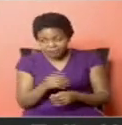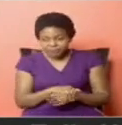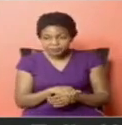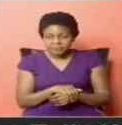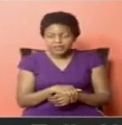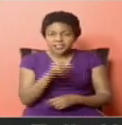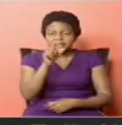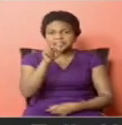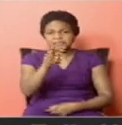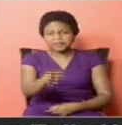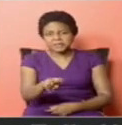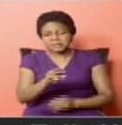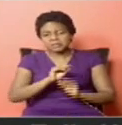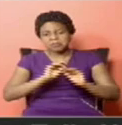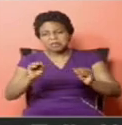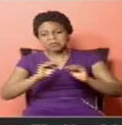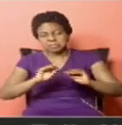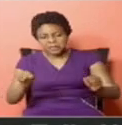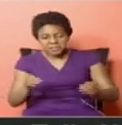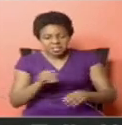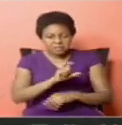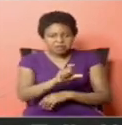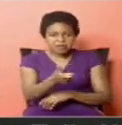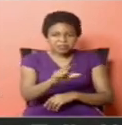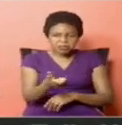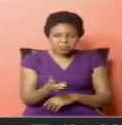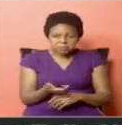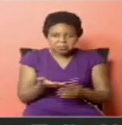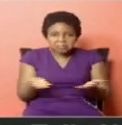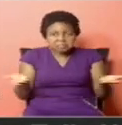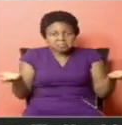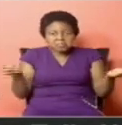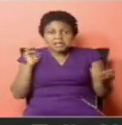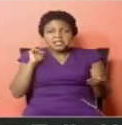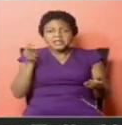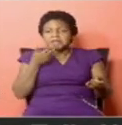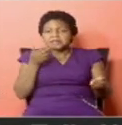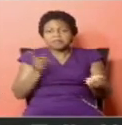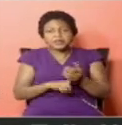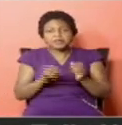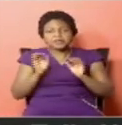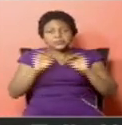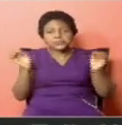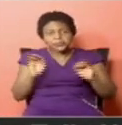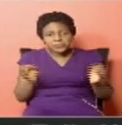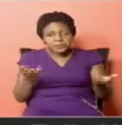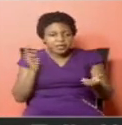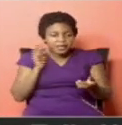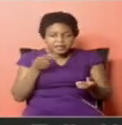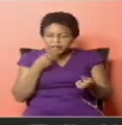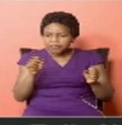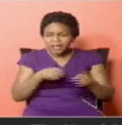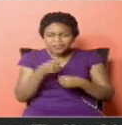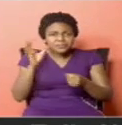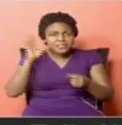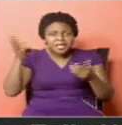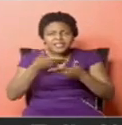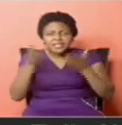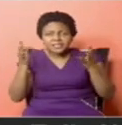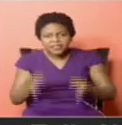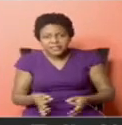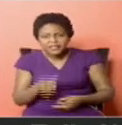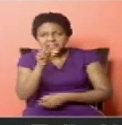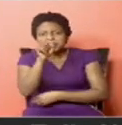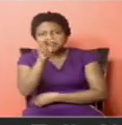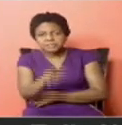lessons via television, radio, none of this. Radio cannot be heard by the deaf. Television,